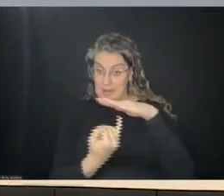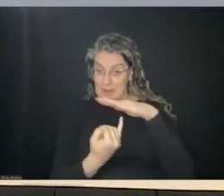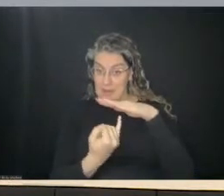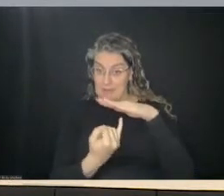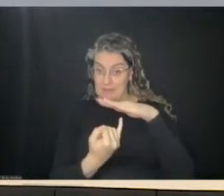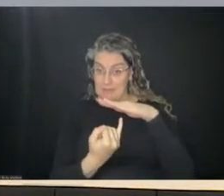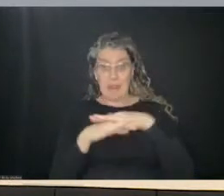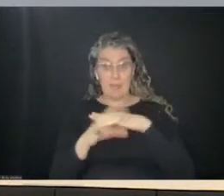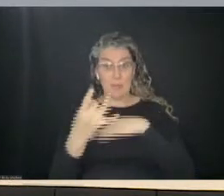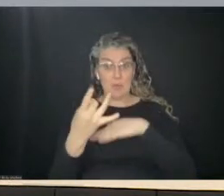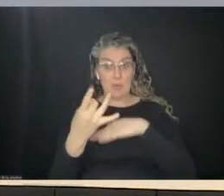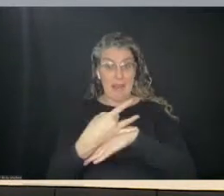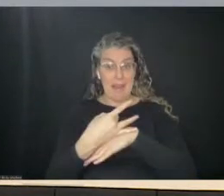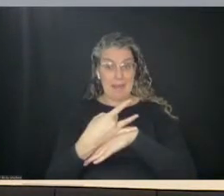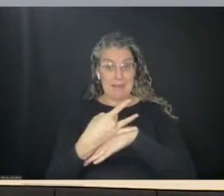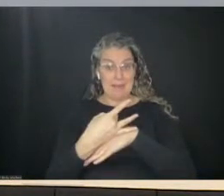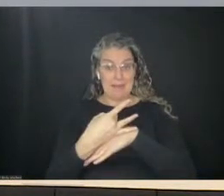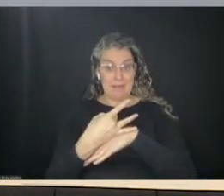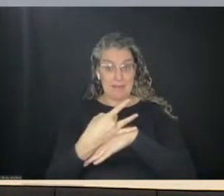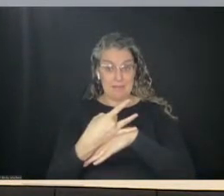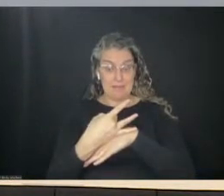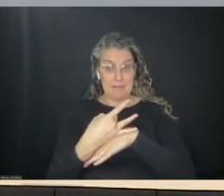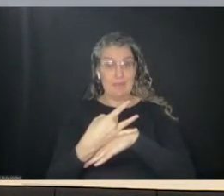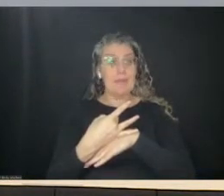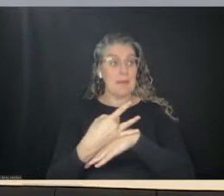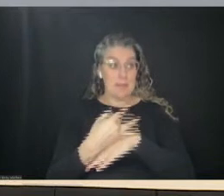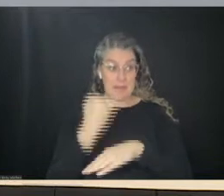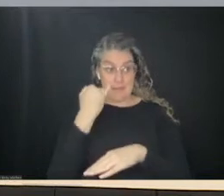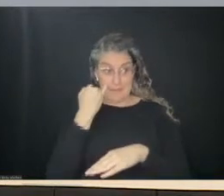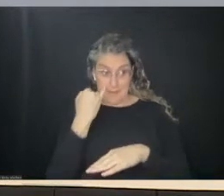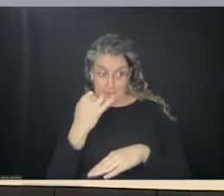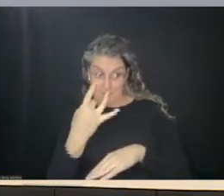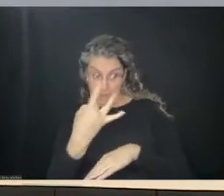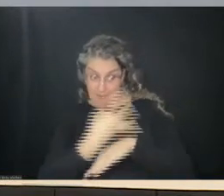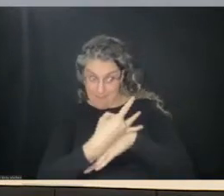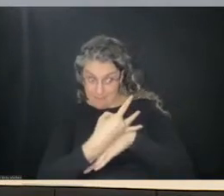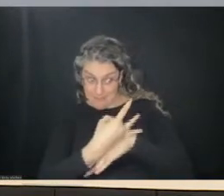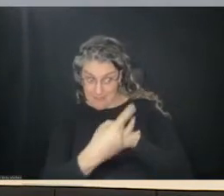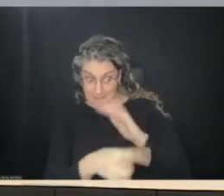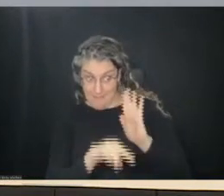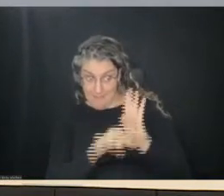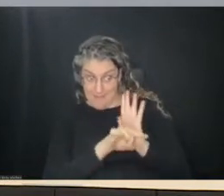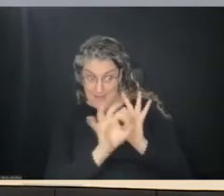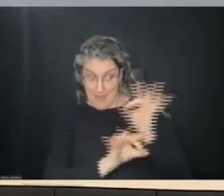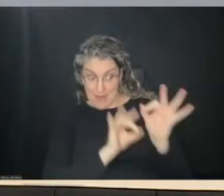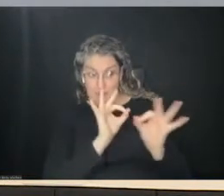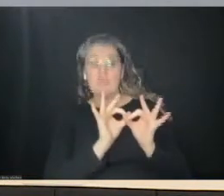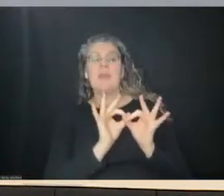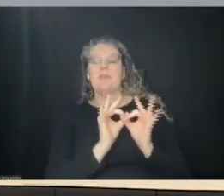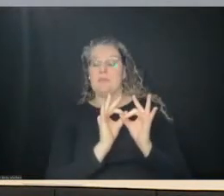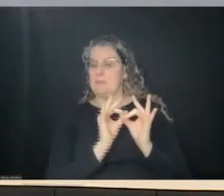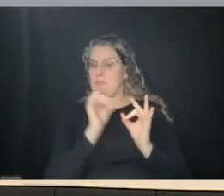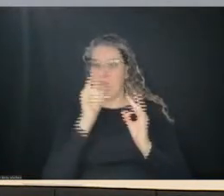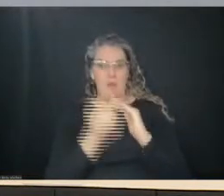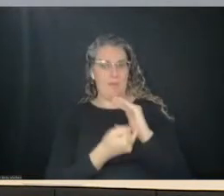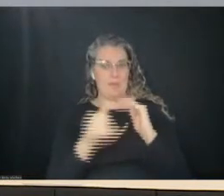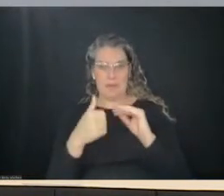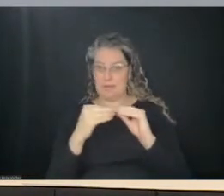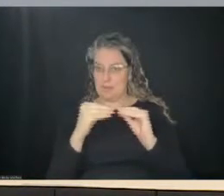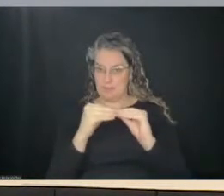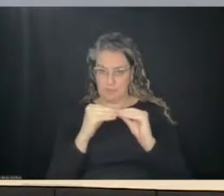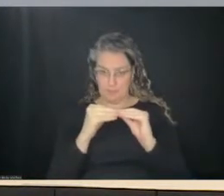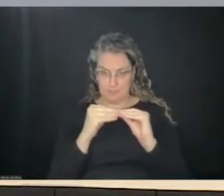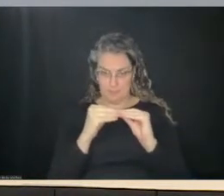8 days, subject to a negative test on day 8. Effective June 27th, the shortened